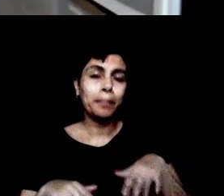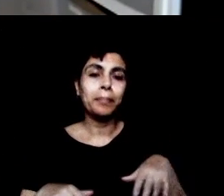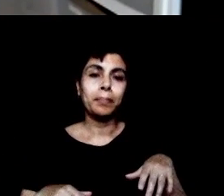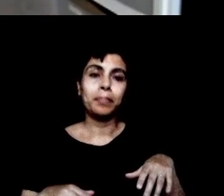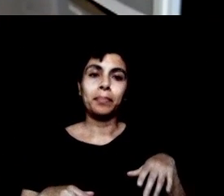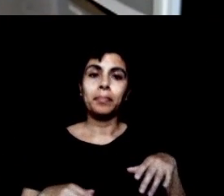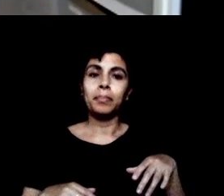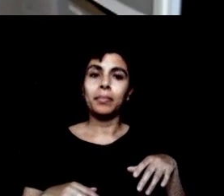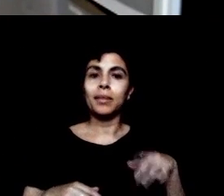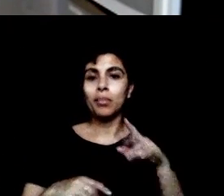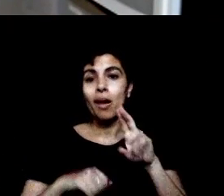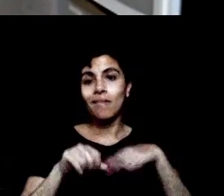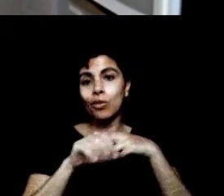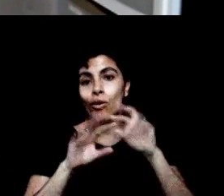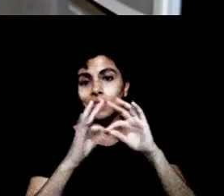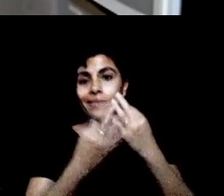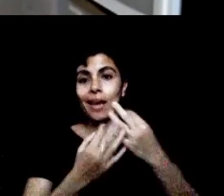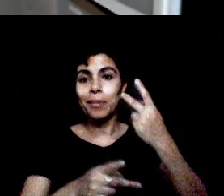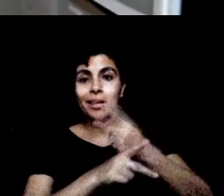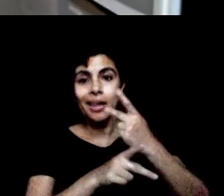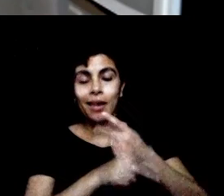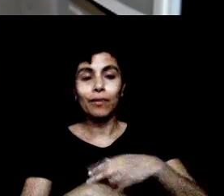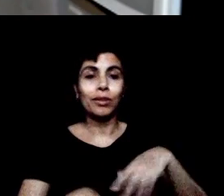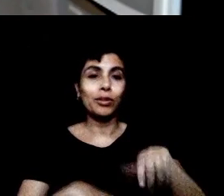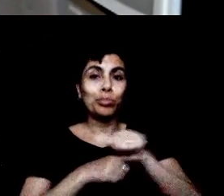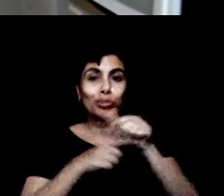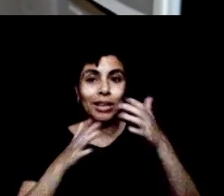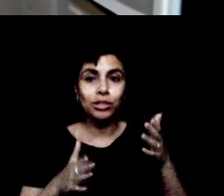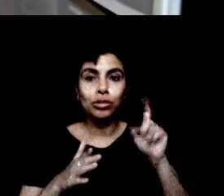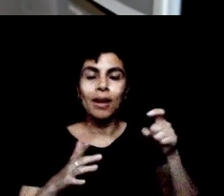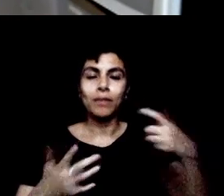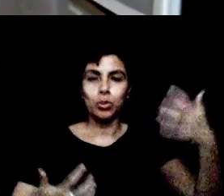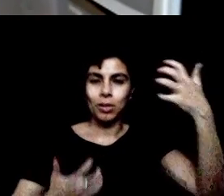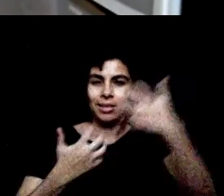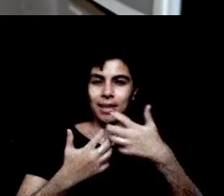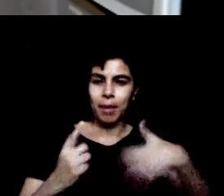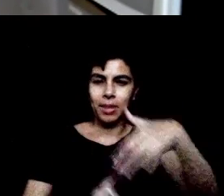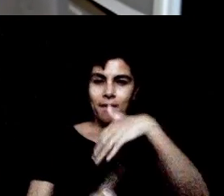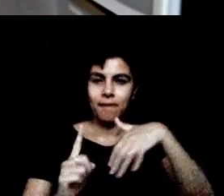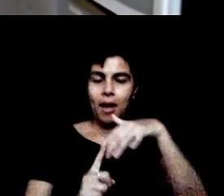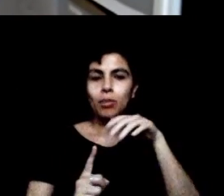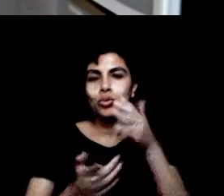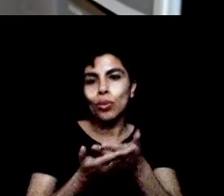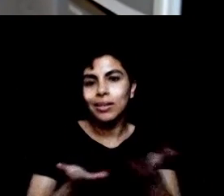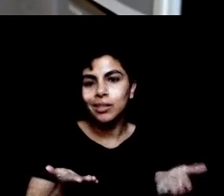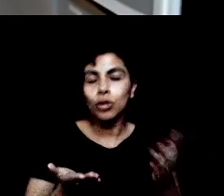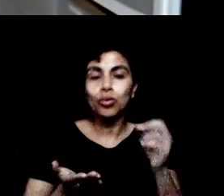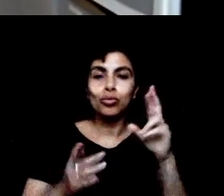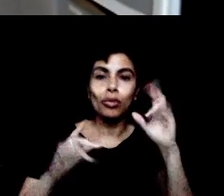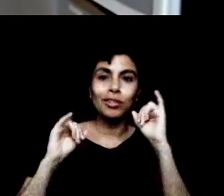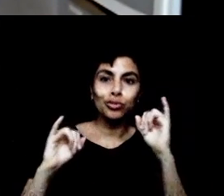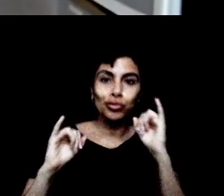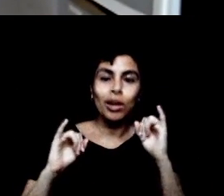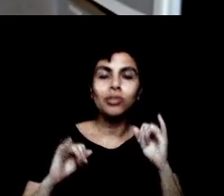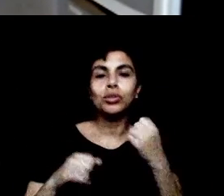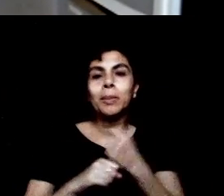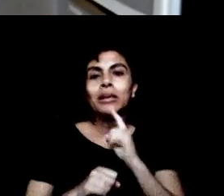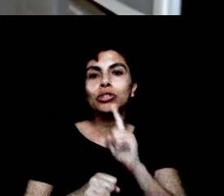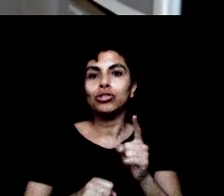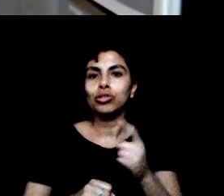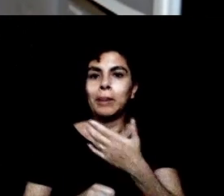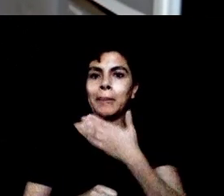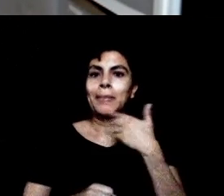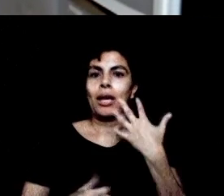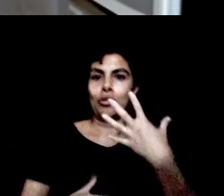of course, the families, caregivers, practitioners might need to adapt the environment, materials or instruction to